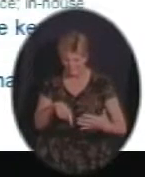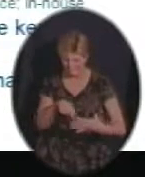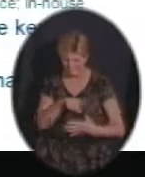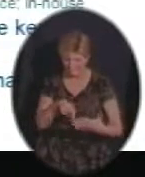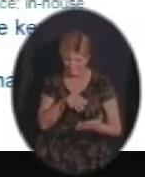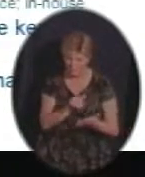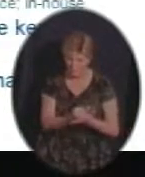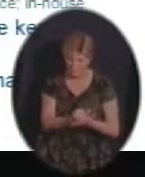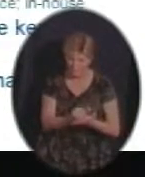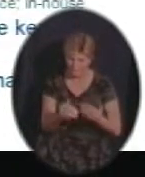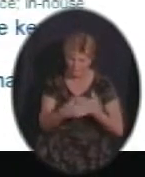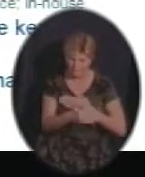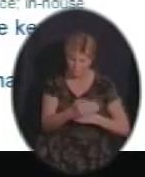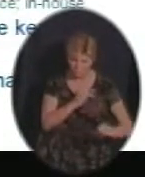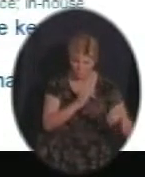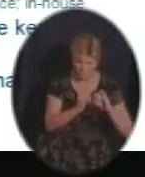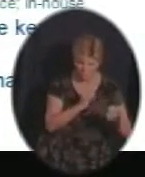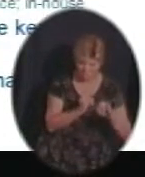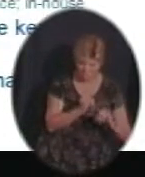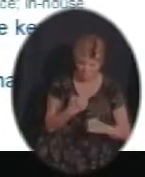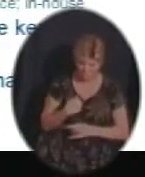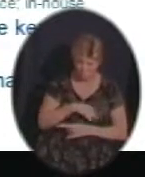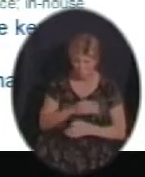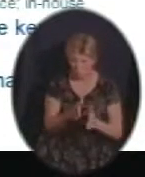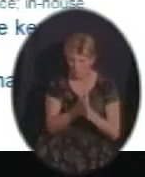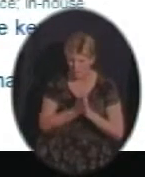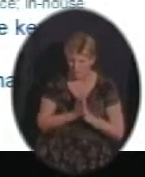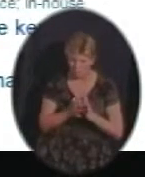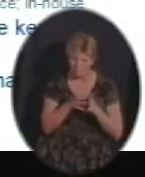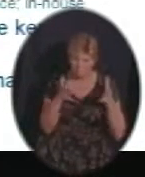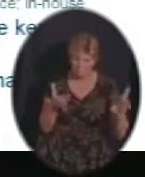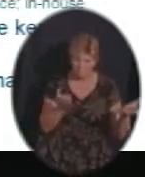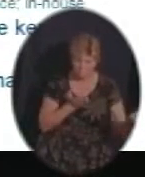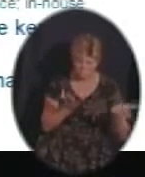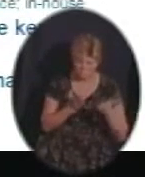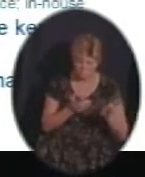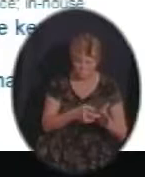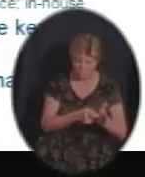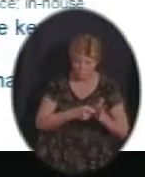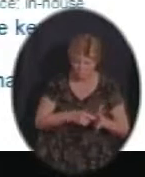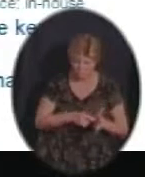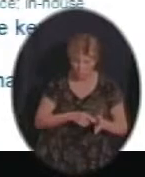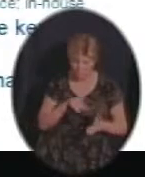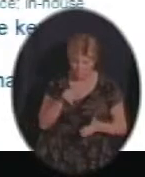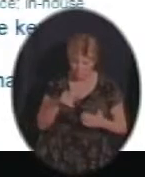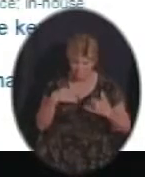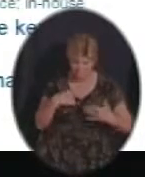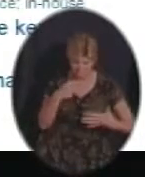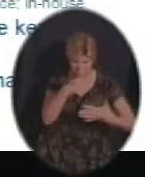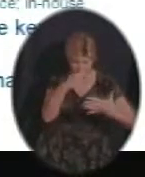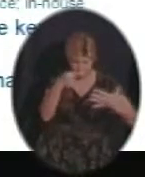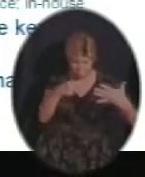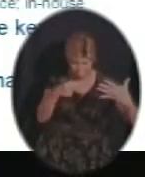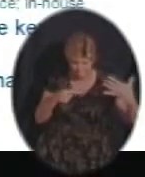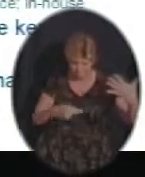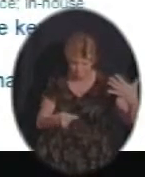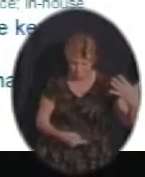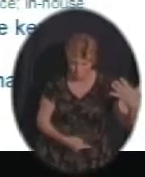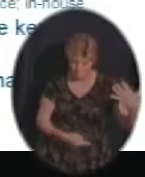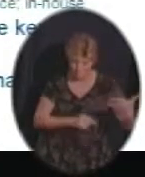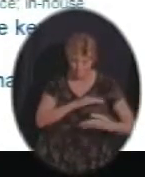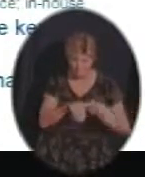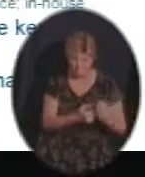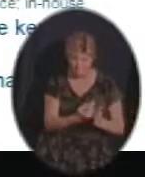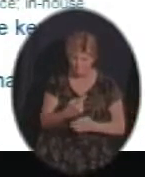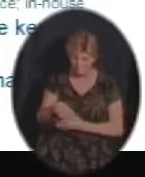lot of service requirements of all of them. And bottom line is, they all can provide these services. Now, some may not be